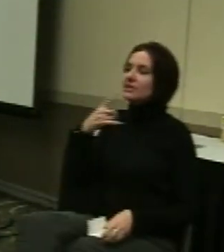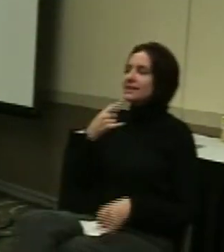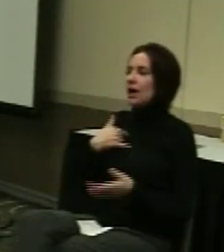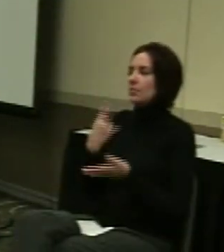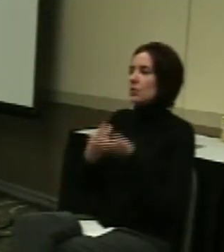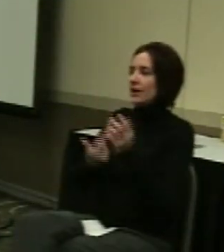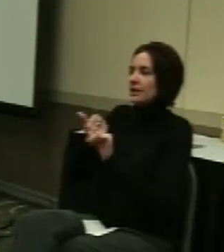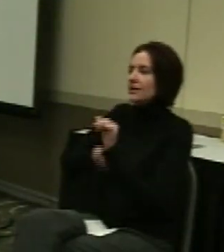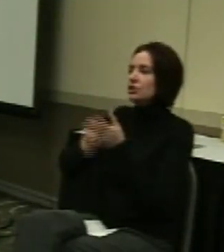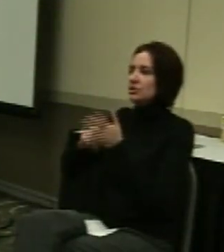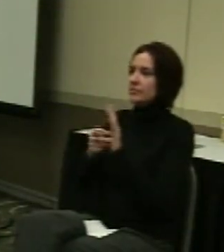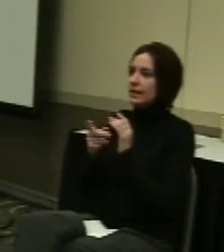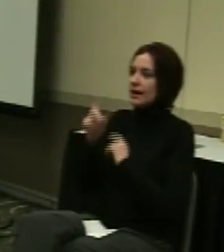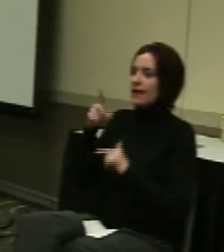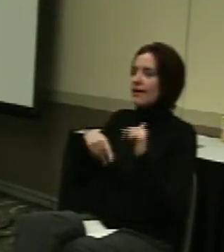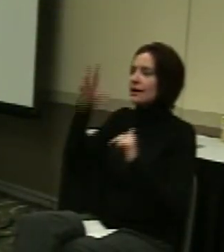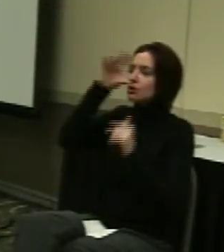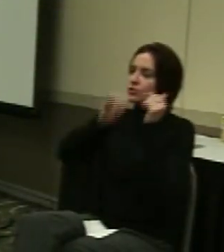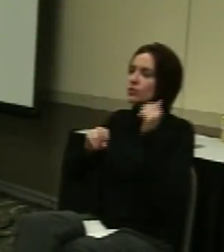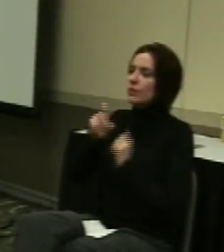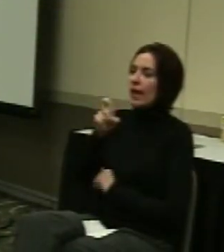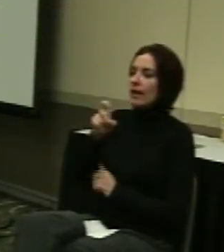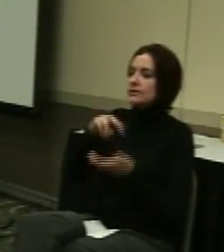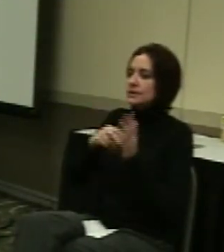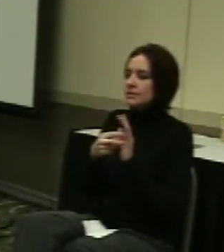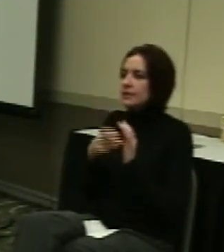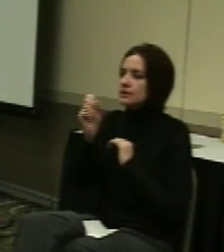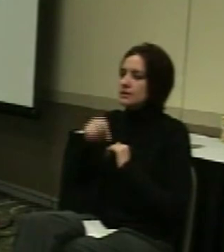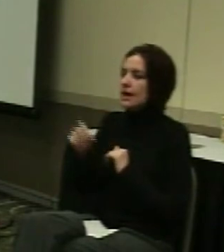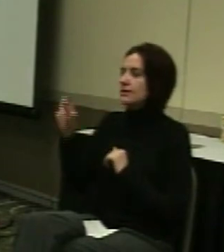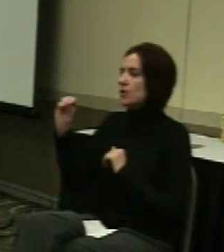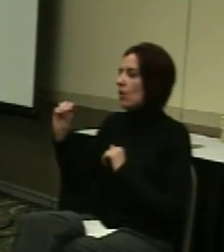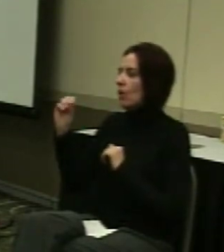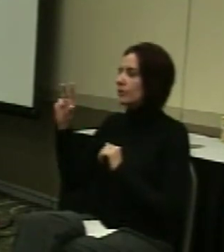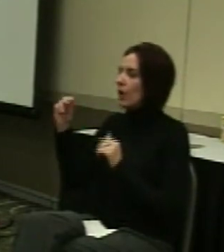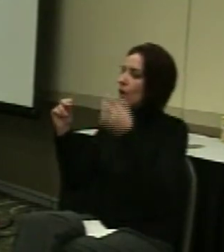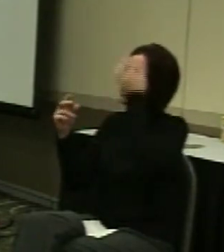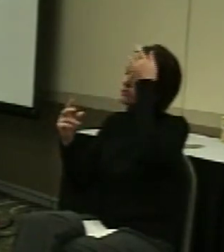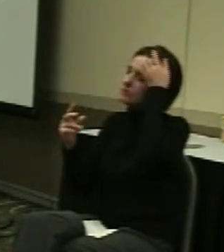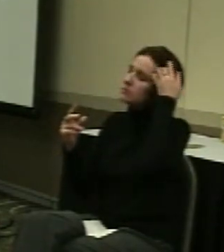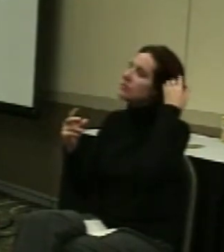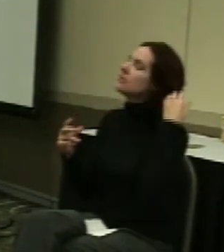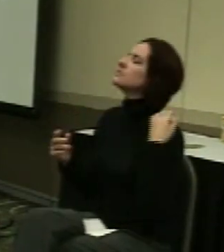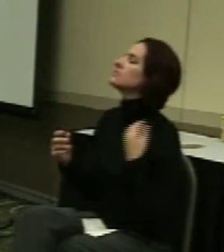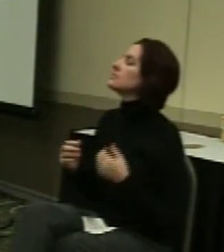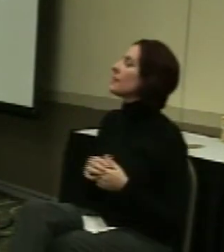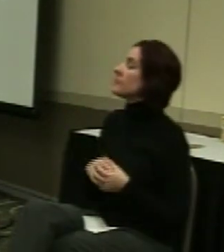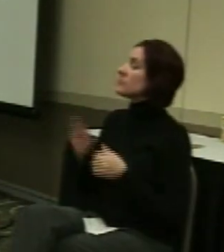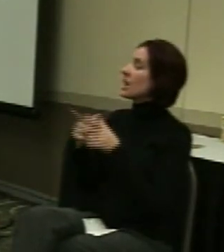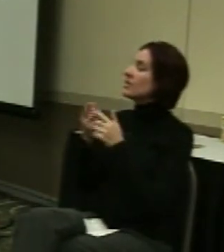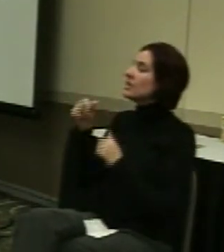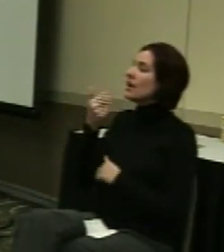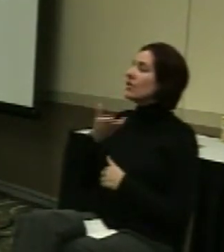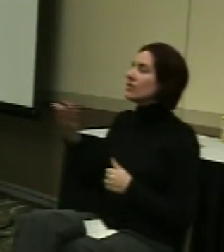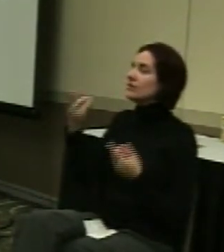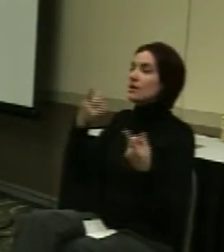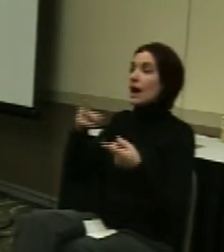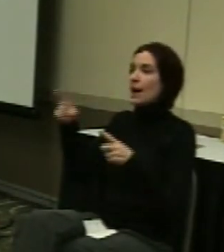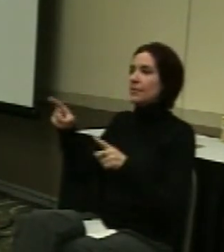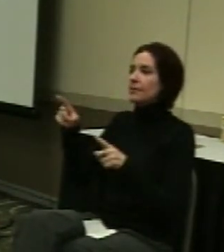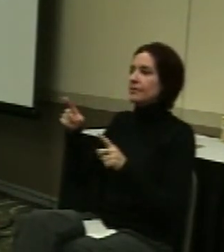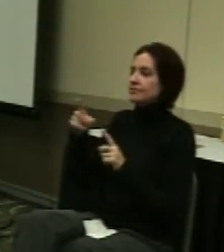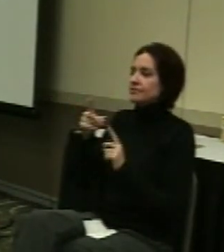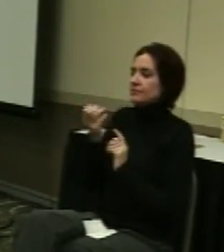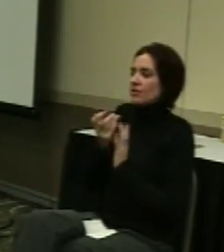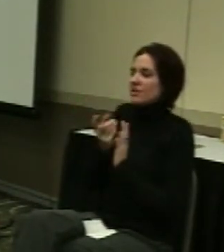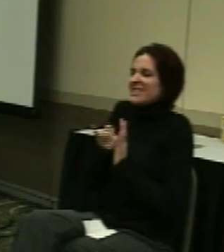Then interval recording, those fast happening dilemmas that you're going to be needing to address. Those things that happen in seconds rather than minutes. This